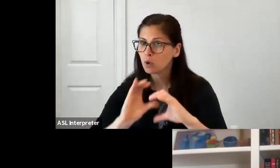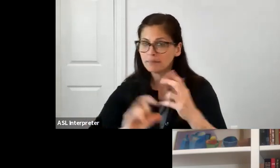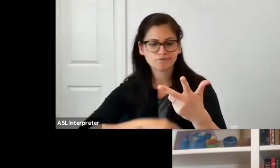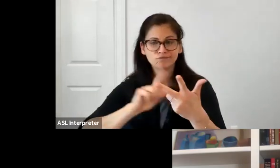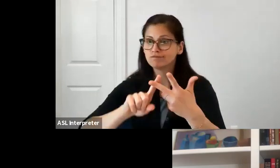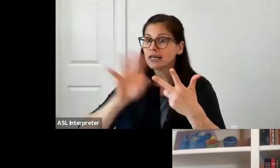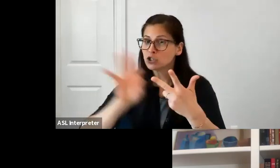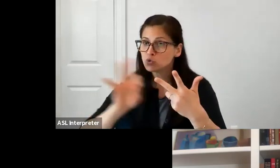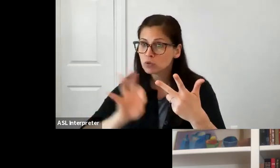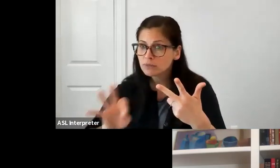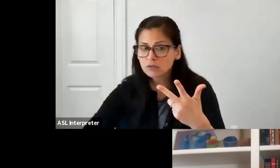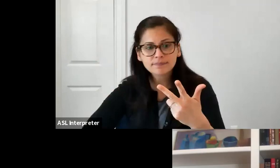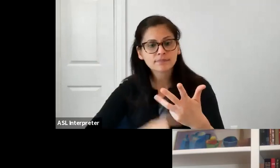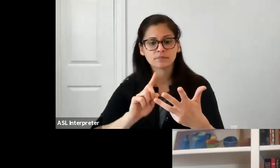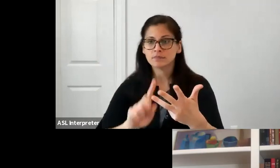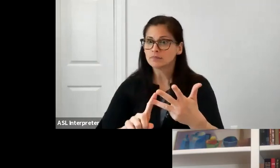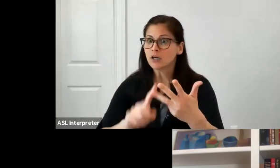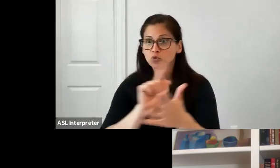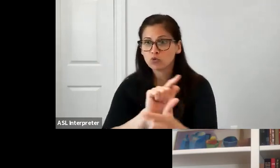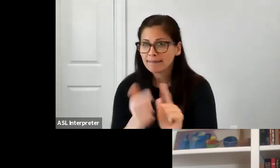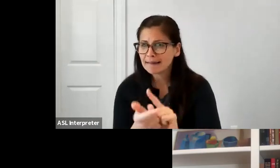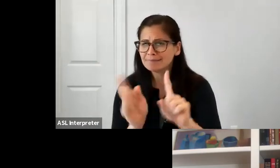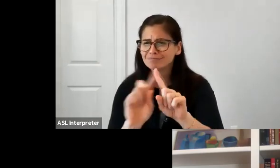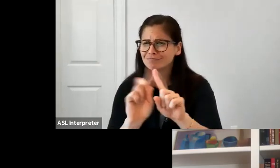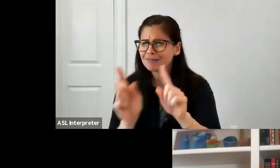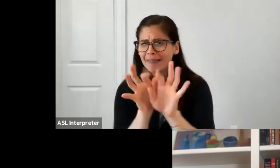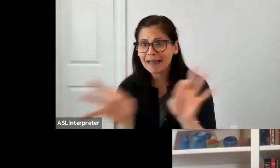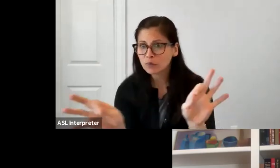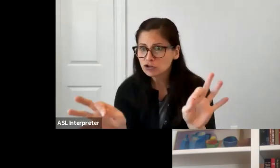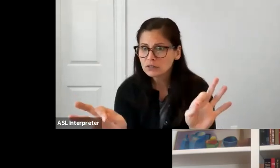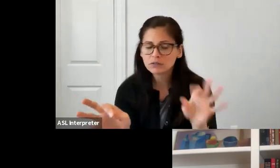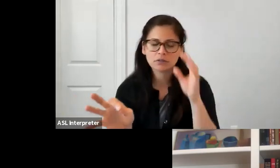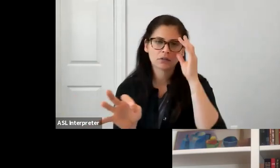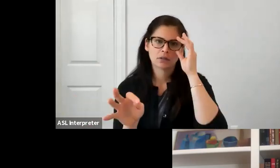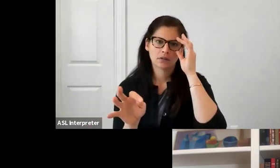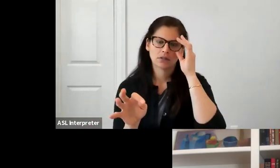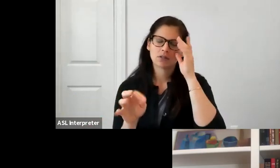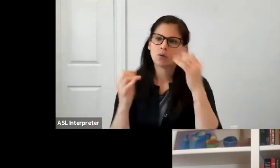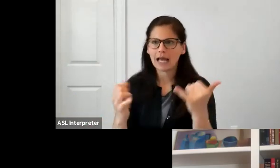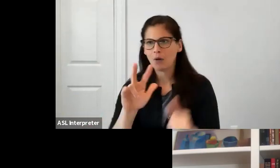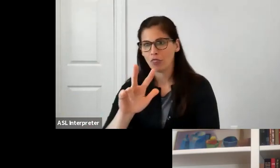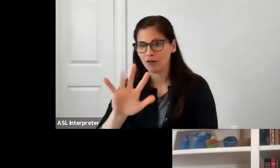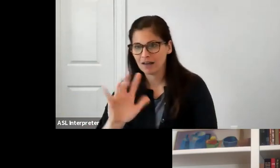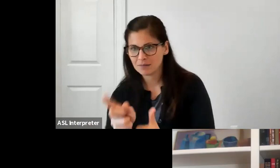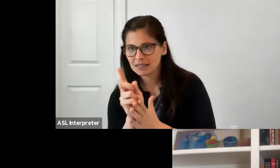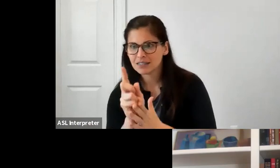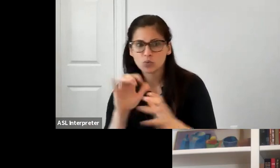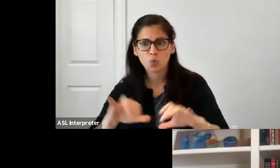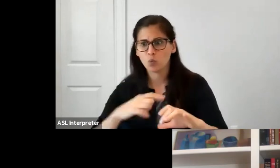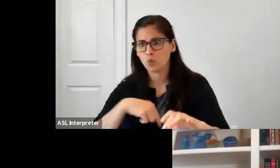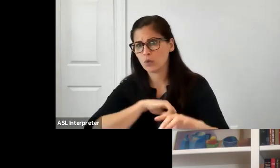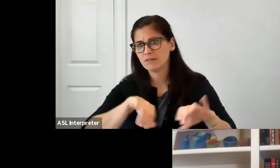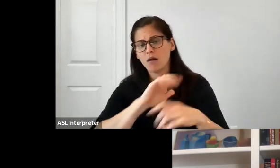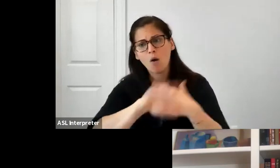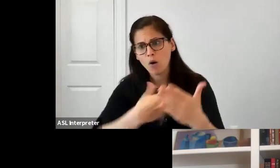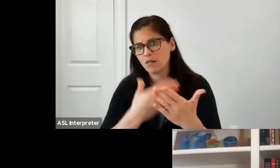description, translation, multiple languages. And so in this 35 minutes, we've done a little bit of all of that. So thank